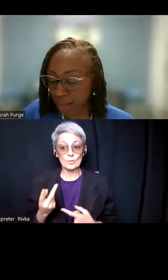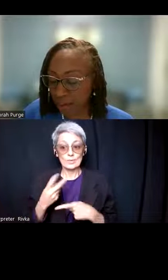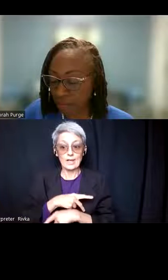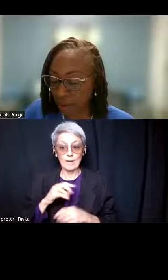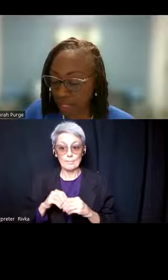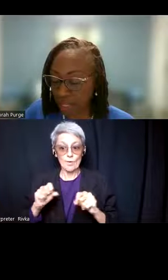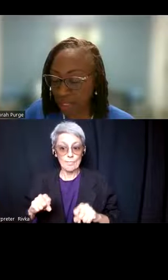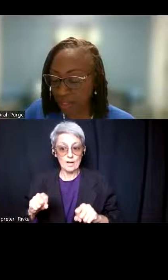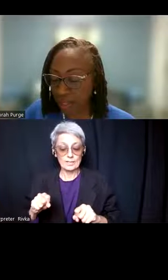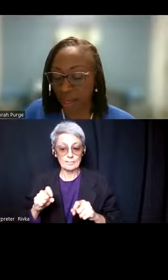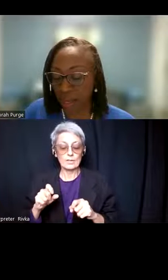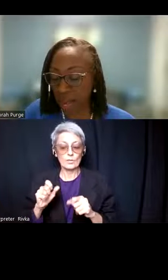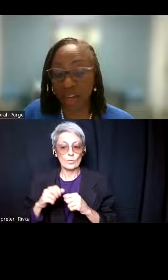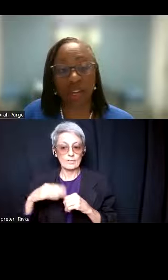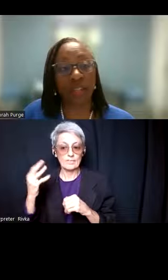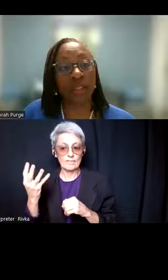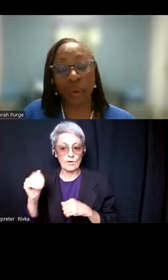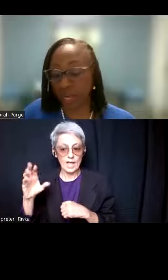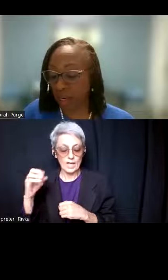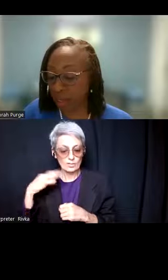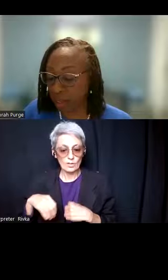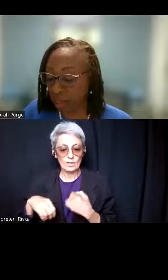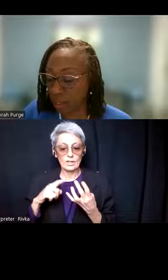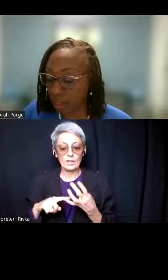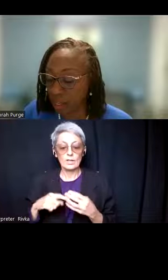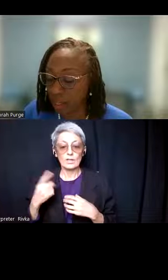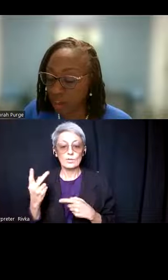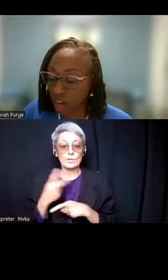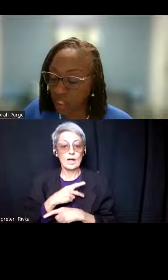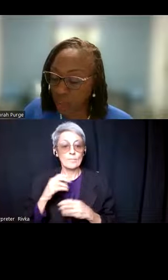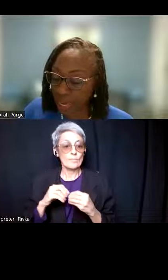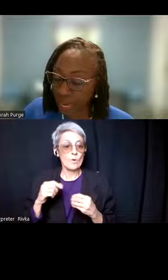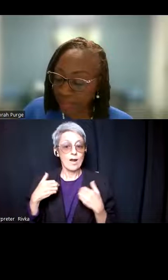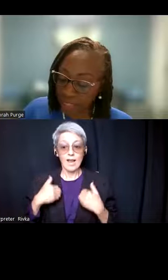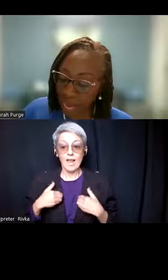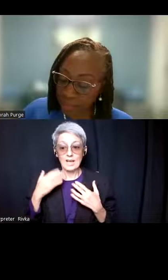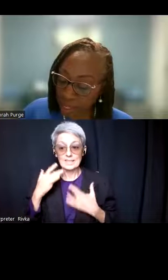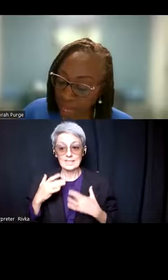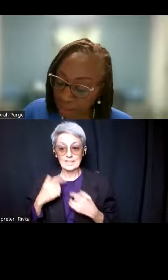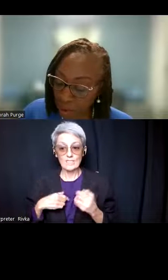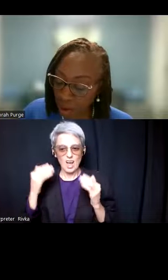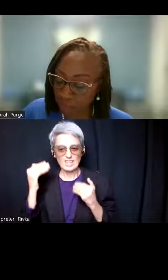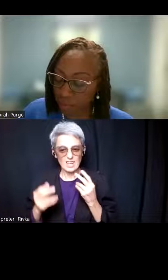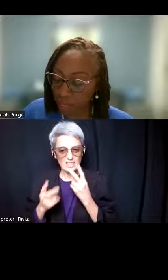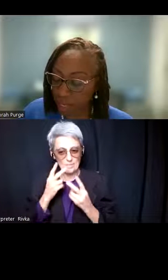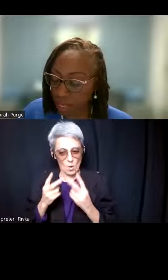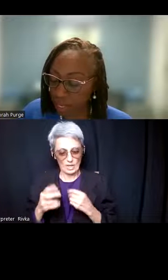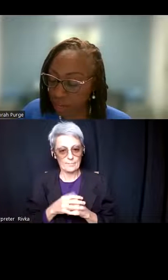times the level of lung disease and adult smoking. There's also 11 times the level